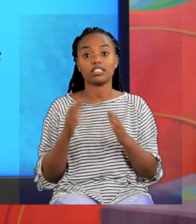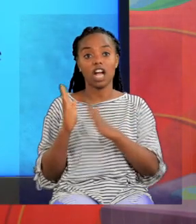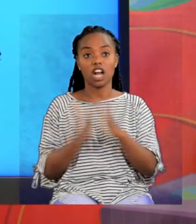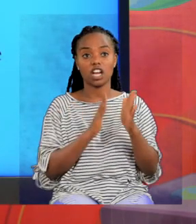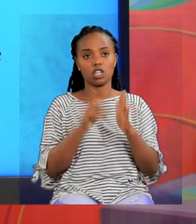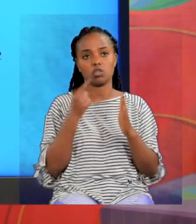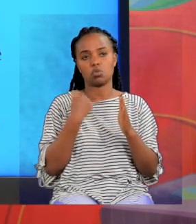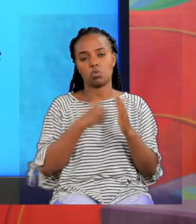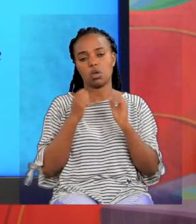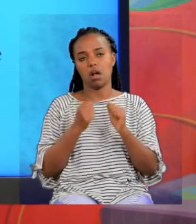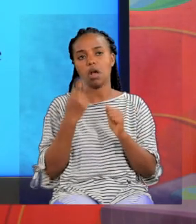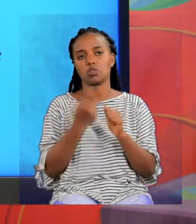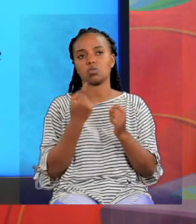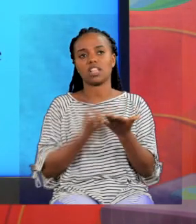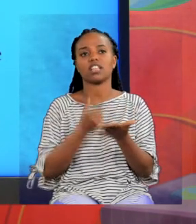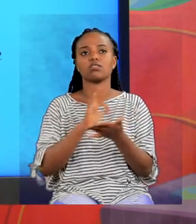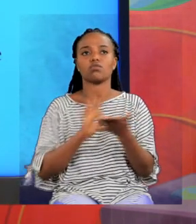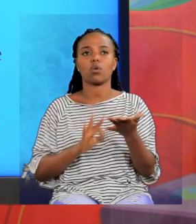can use this formula.